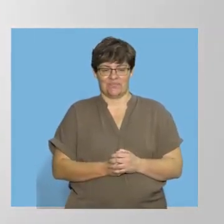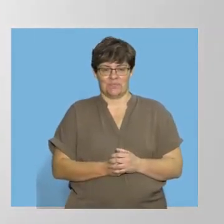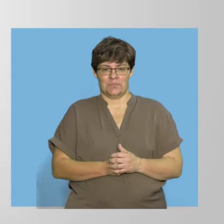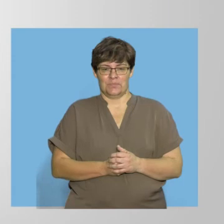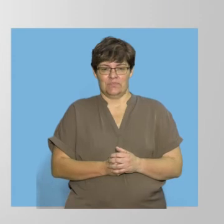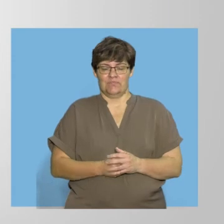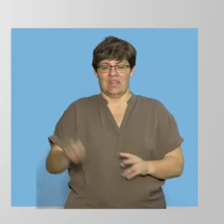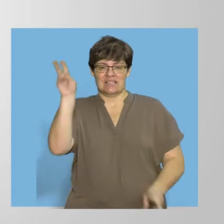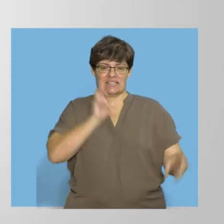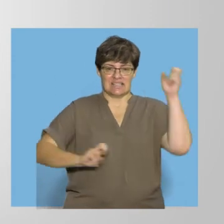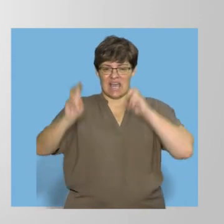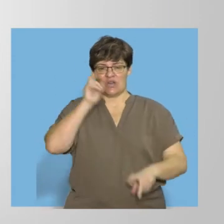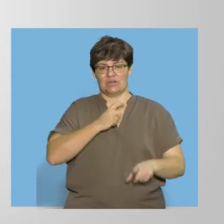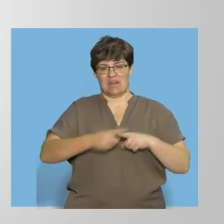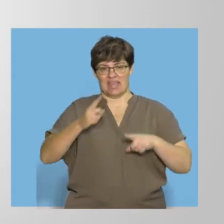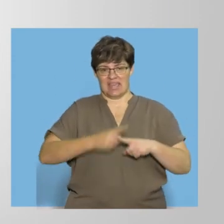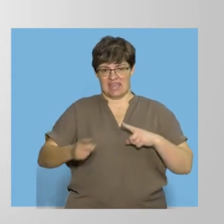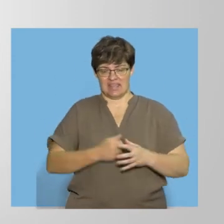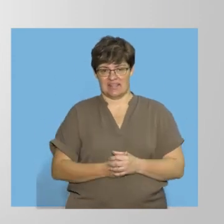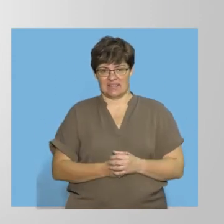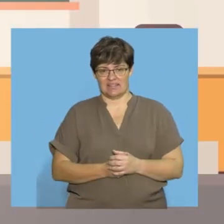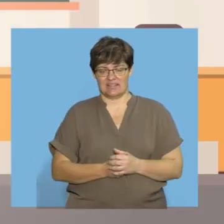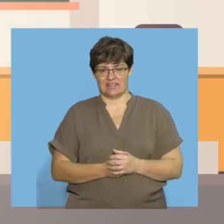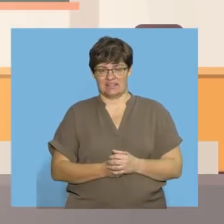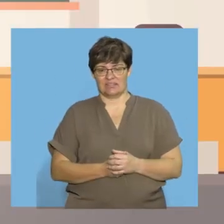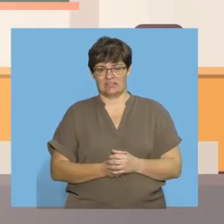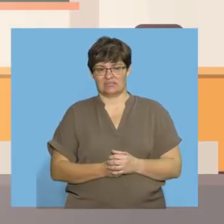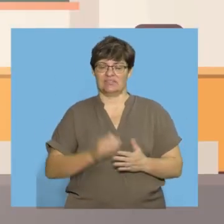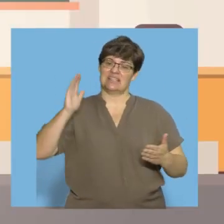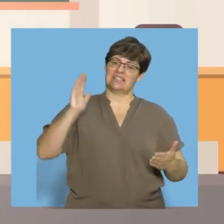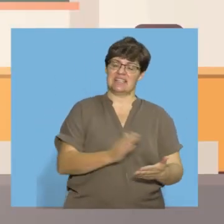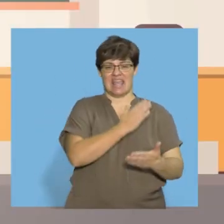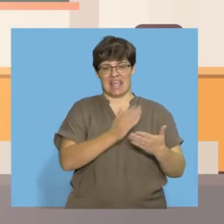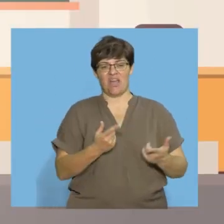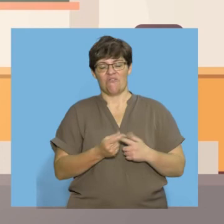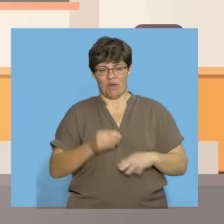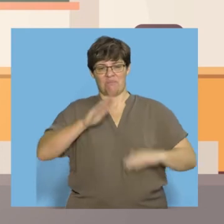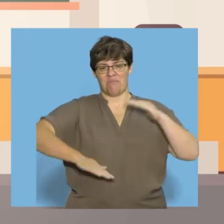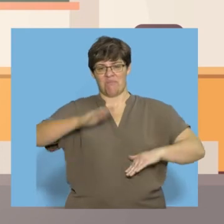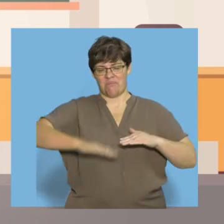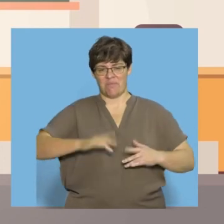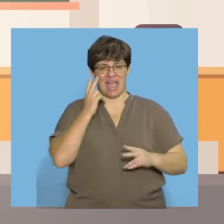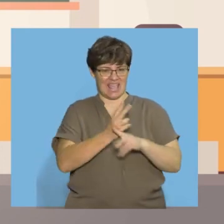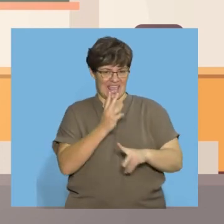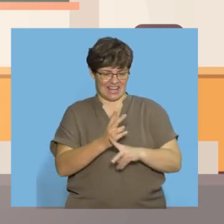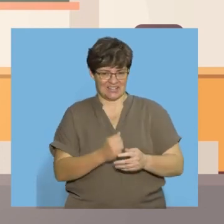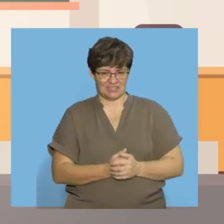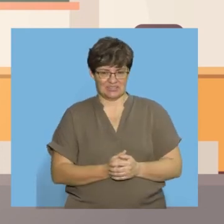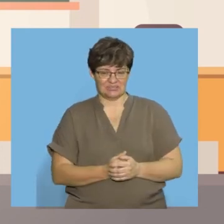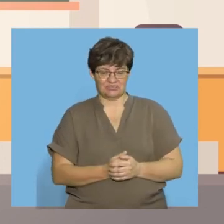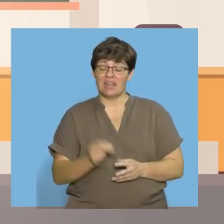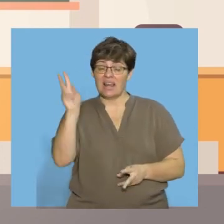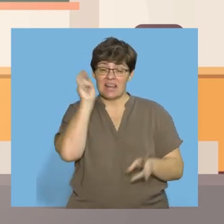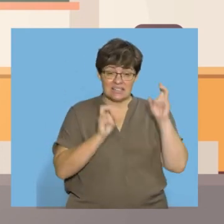Sound play. Let's sing the chorus from the Little Drummer Boy song again. Listen